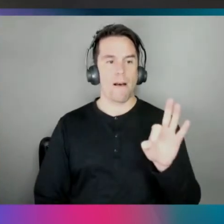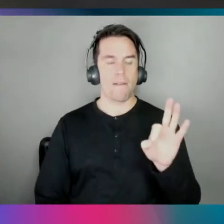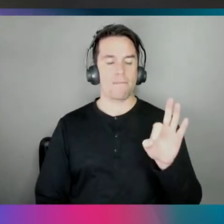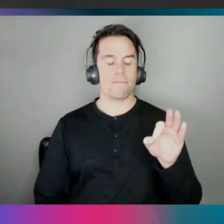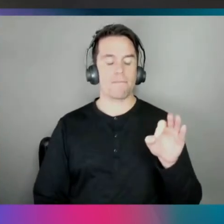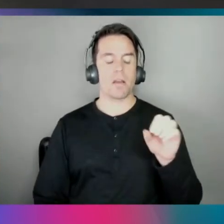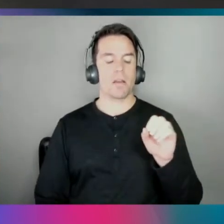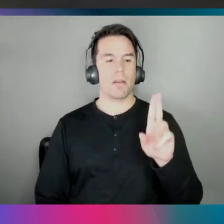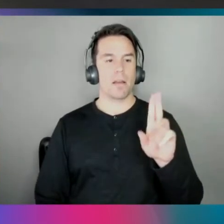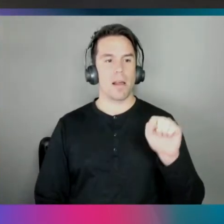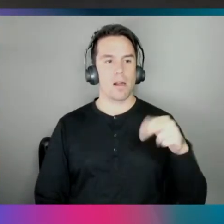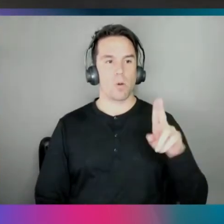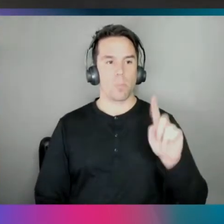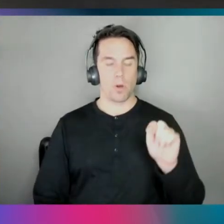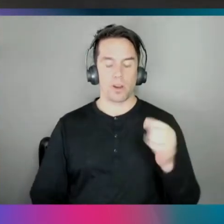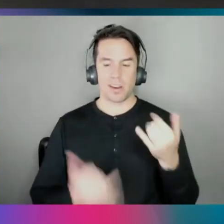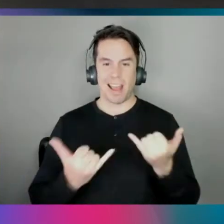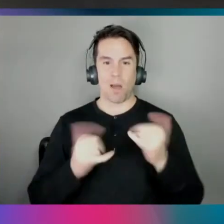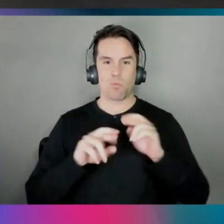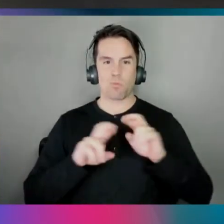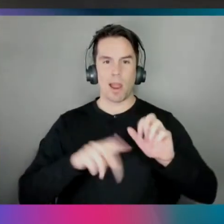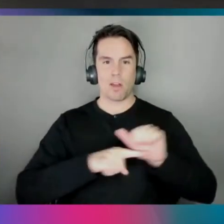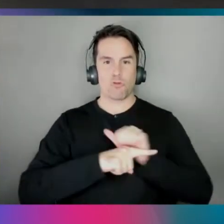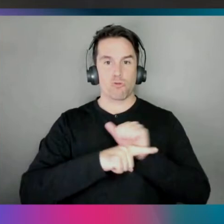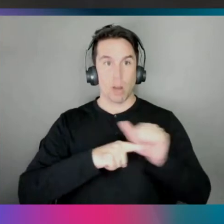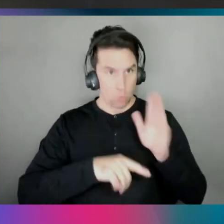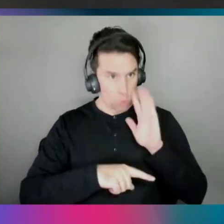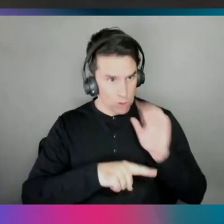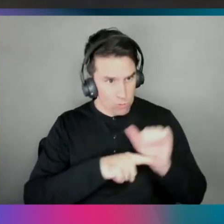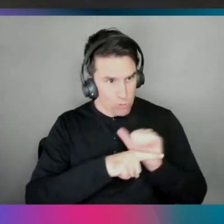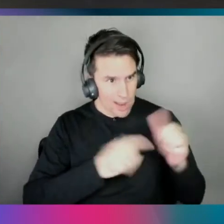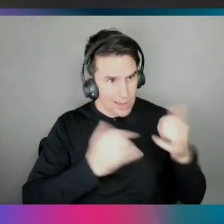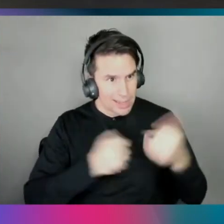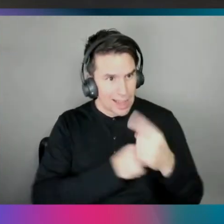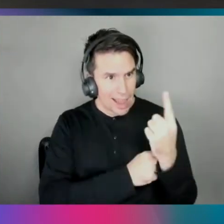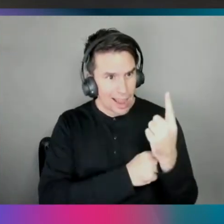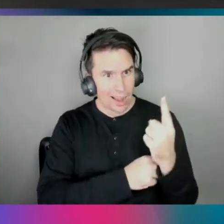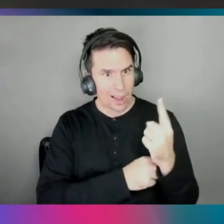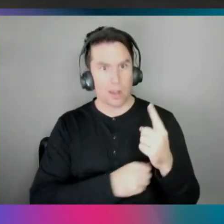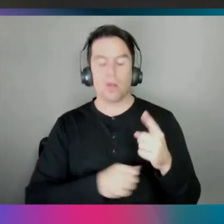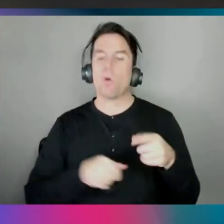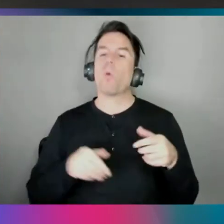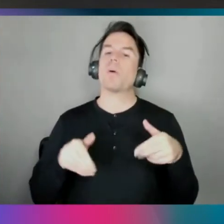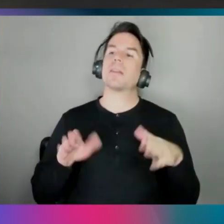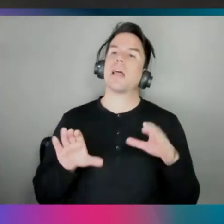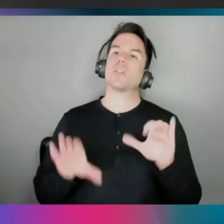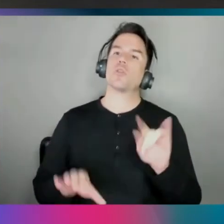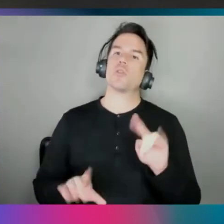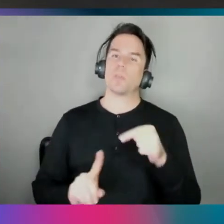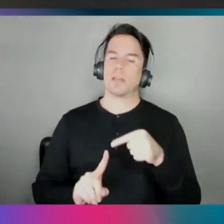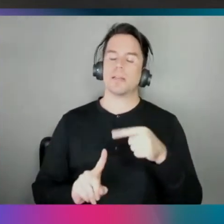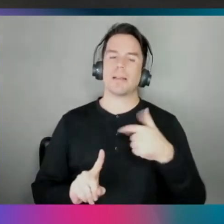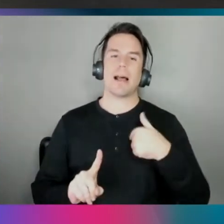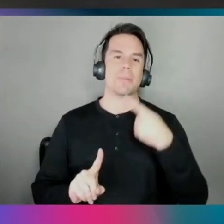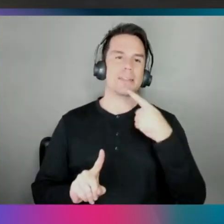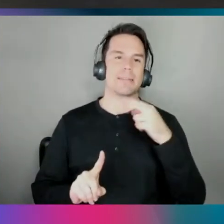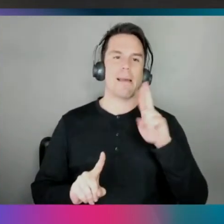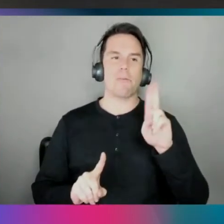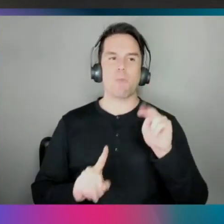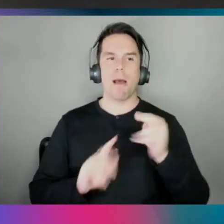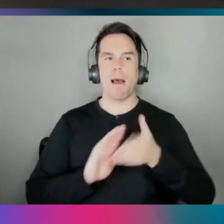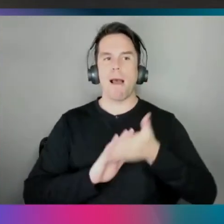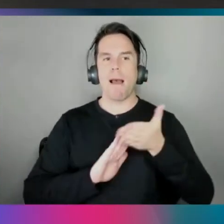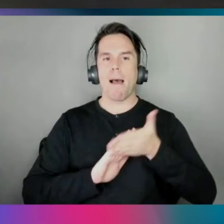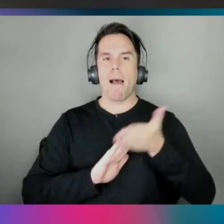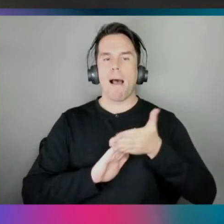to train today? Let's do this. I'm going to do this. I'm going to say run. I'm going to run, just say run all. We're just going to let this run here. I've already